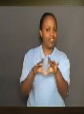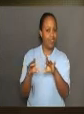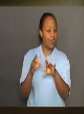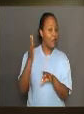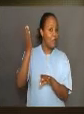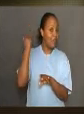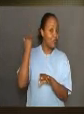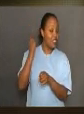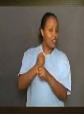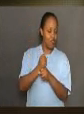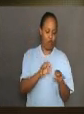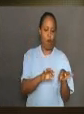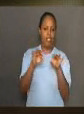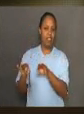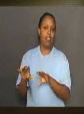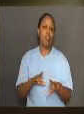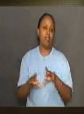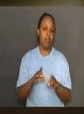done to them.